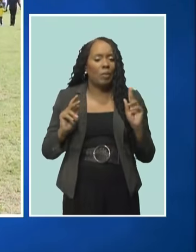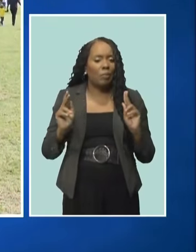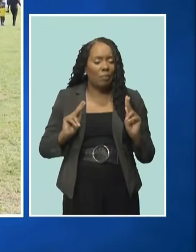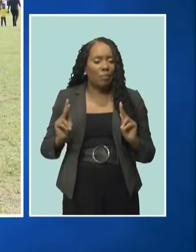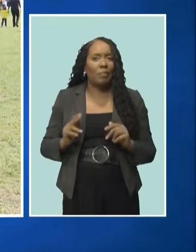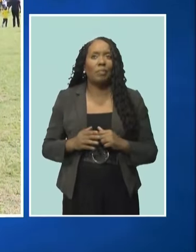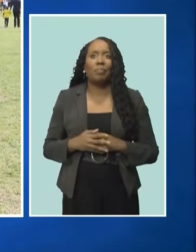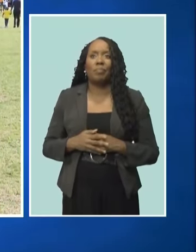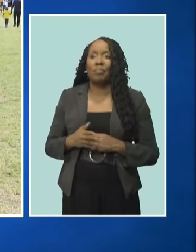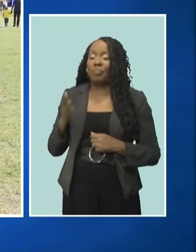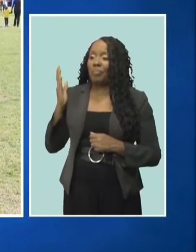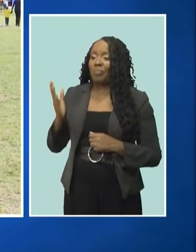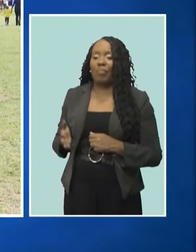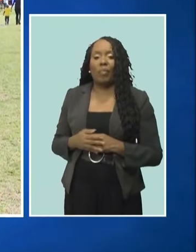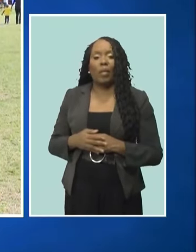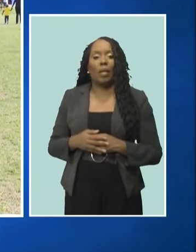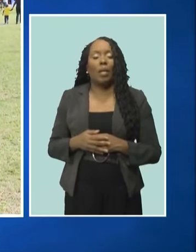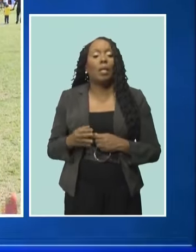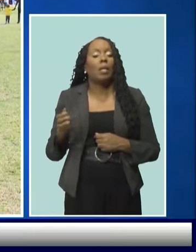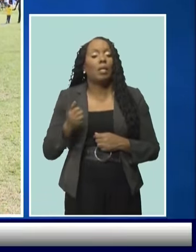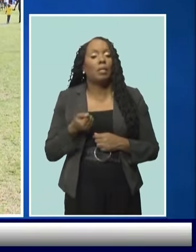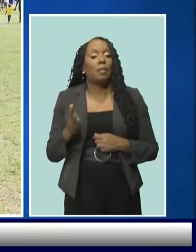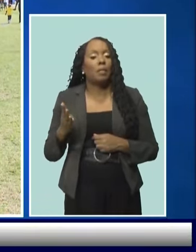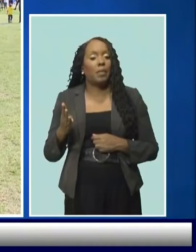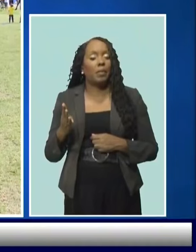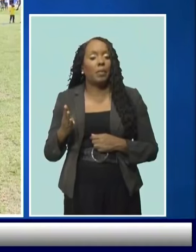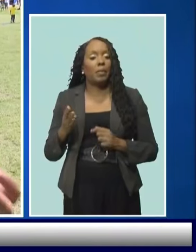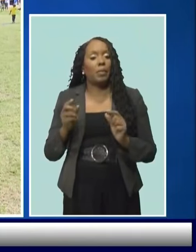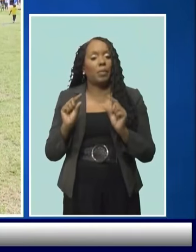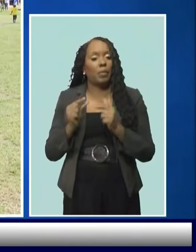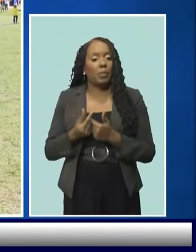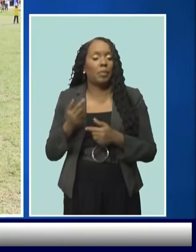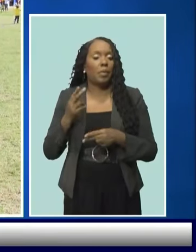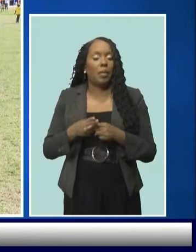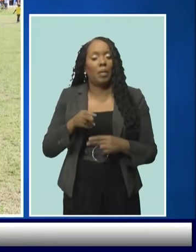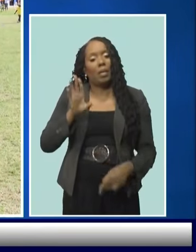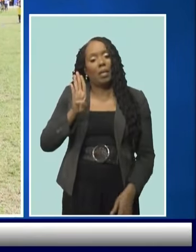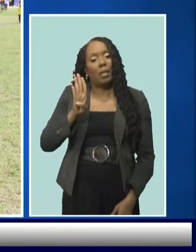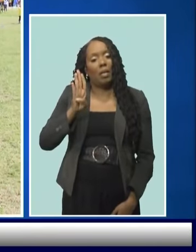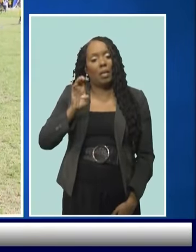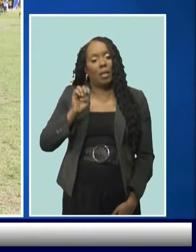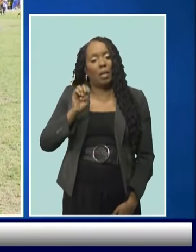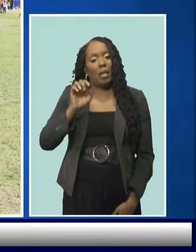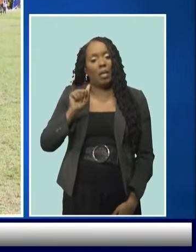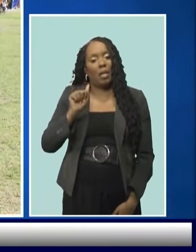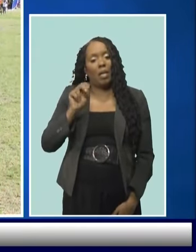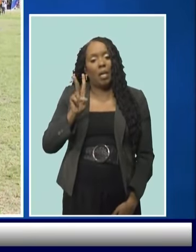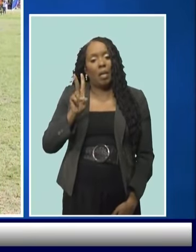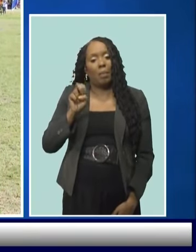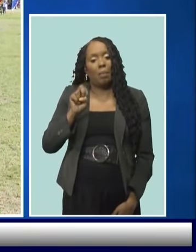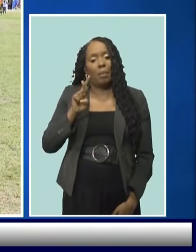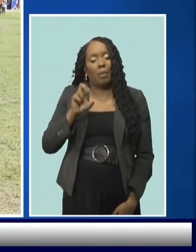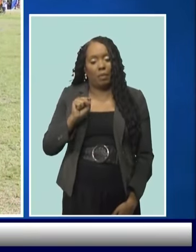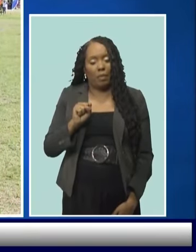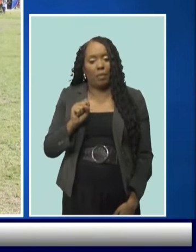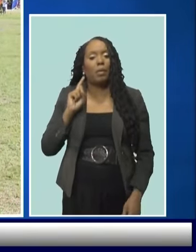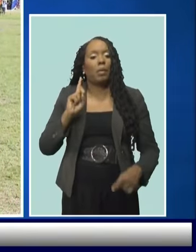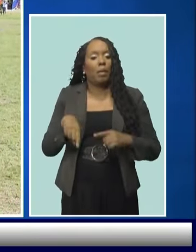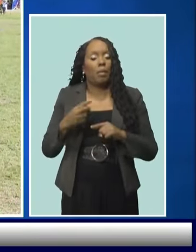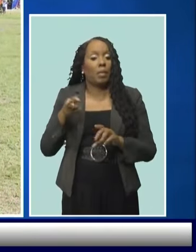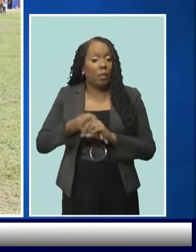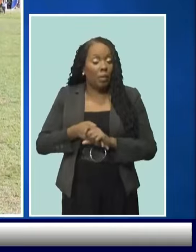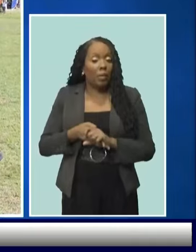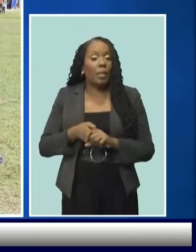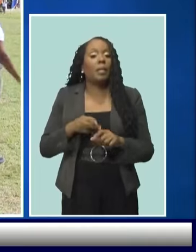colonies that are coming into being. And once the boys are in beavers and are attracted to the program, we then move them on